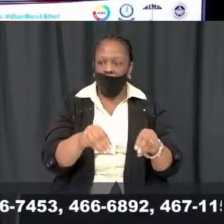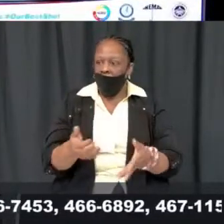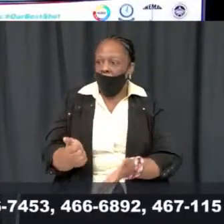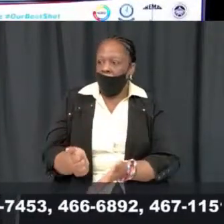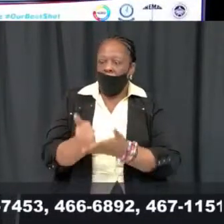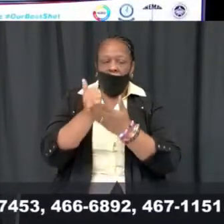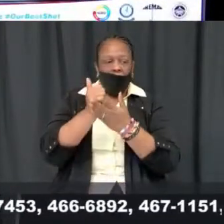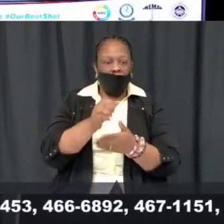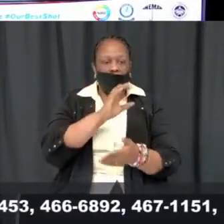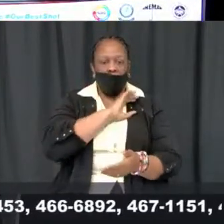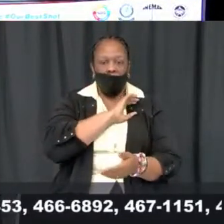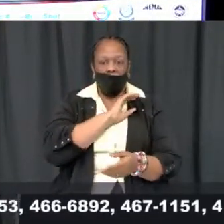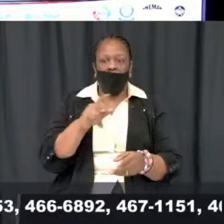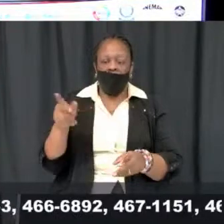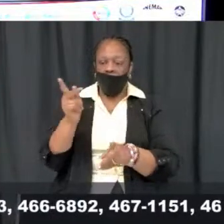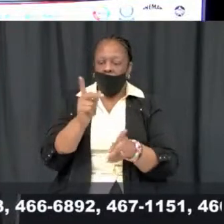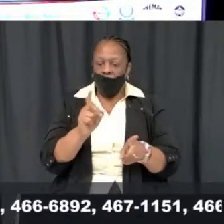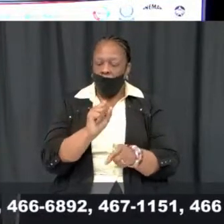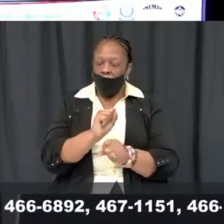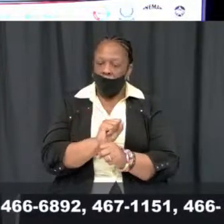get things under control.